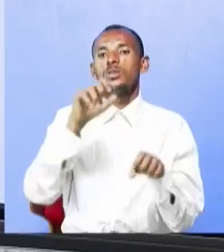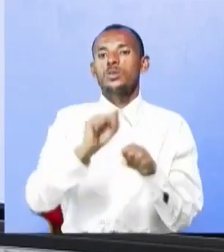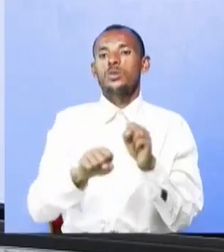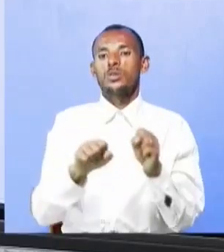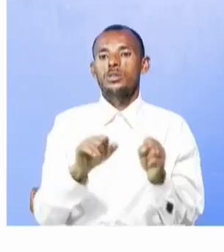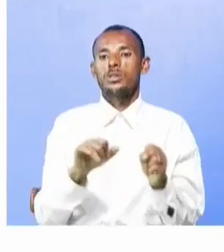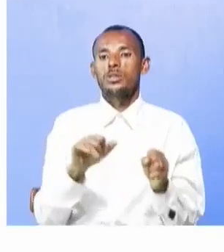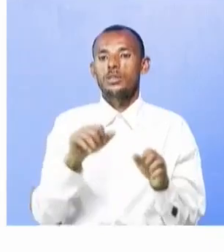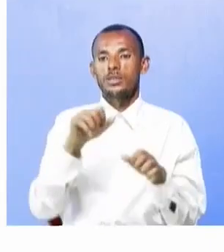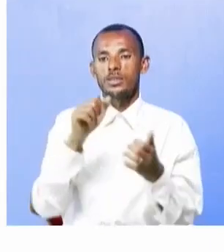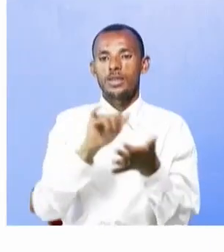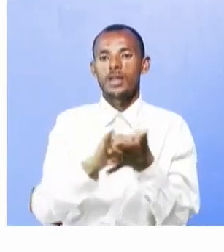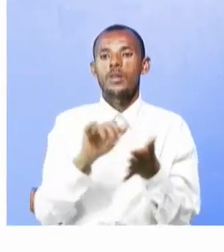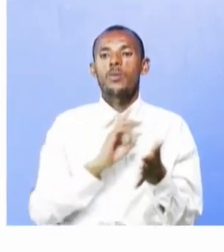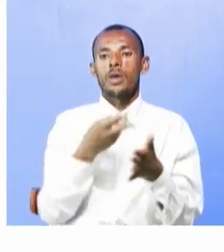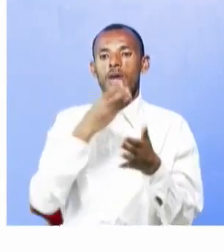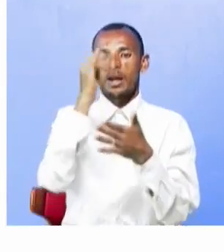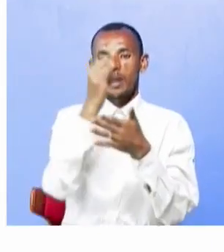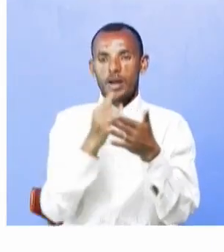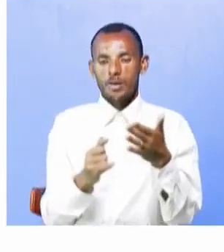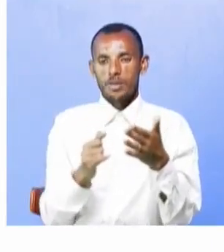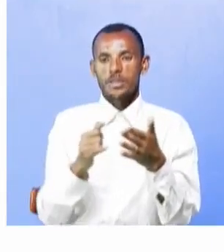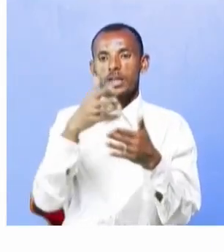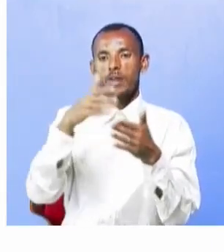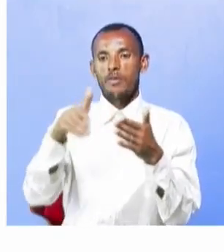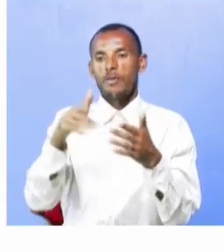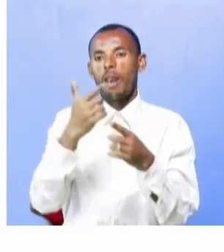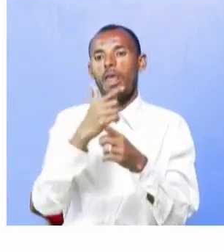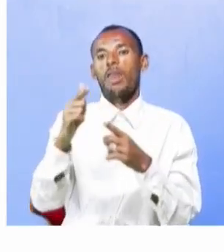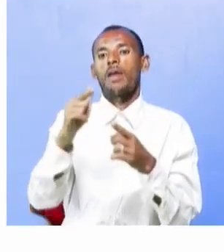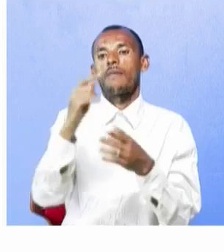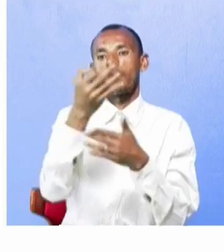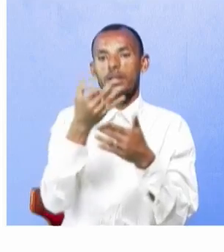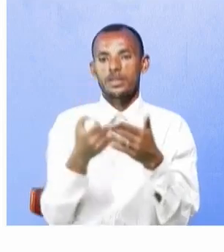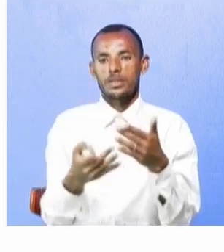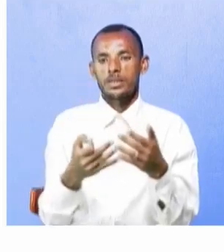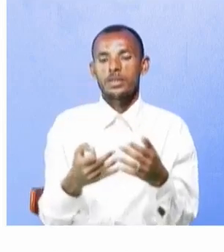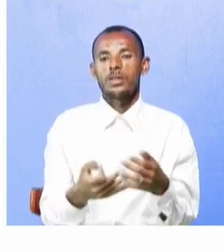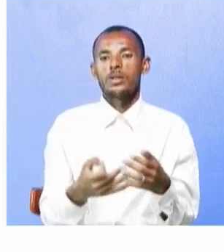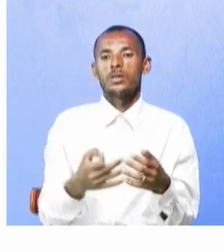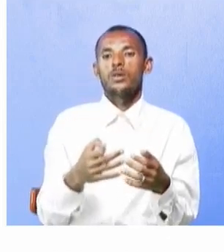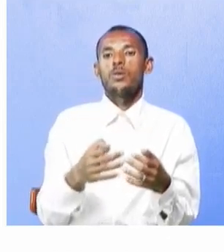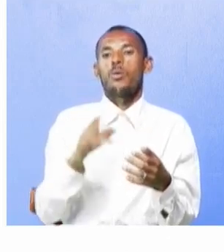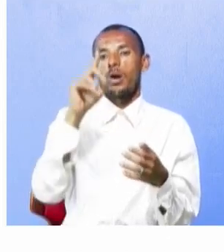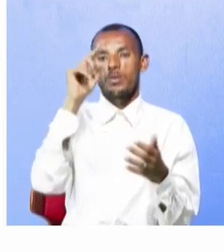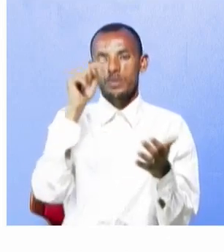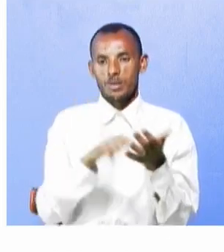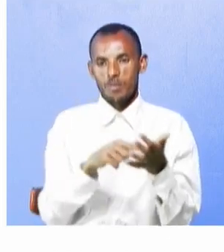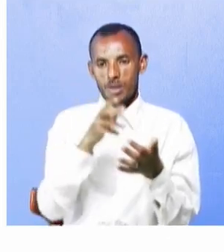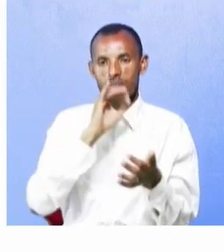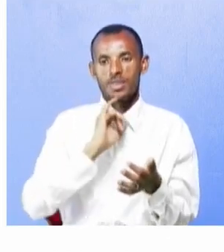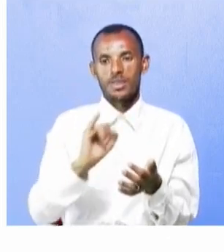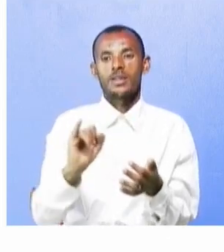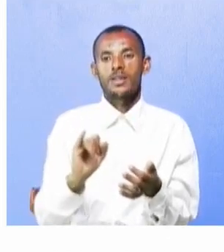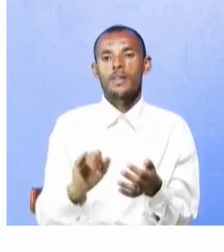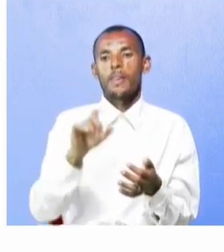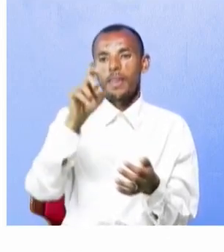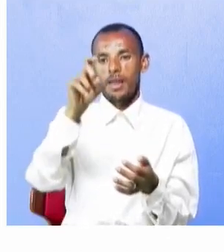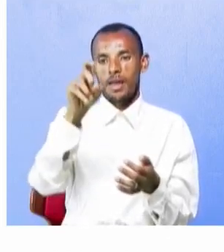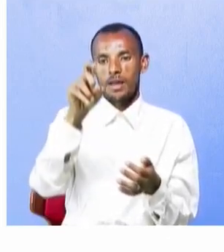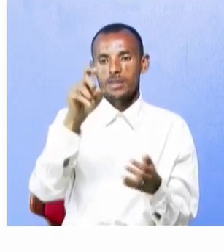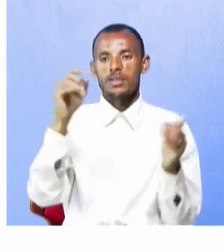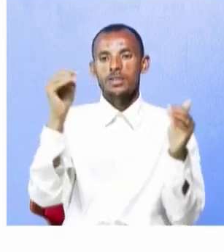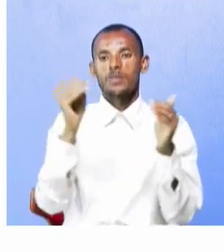sketch the graph of the given linear function. Okay, one of the point is x